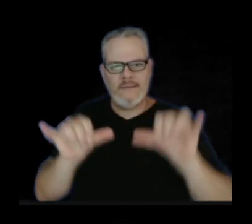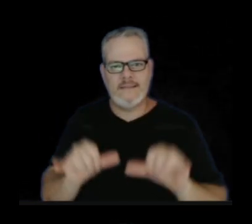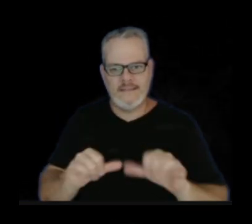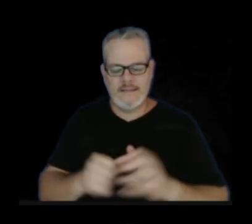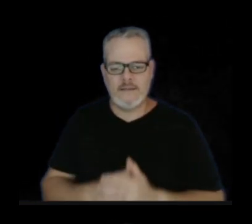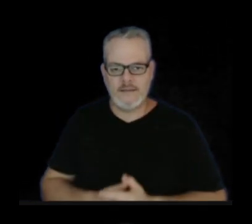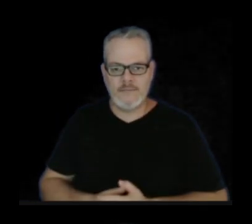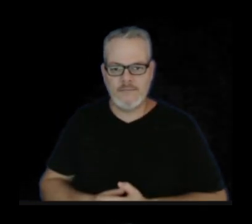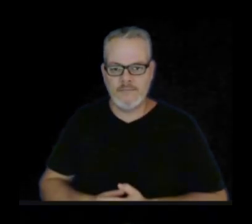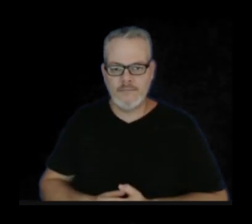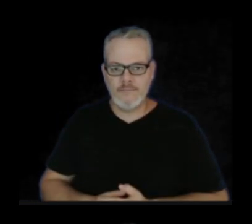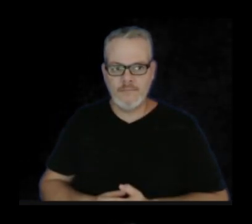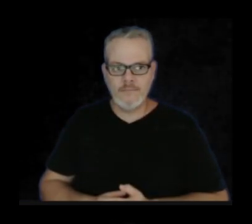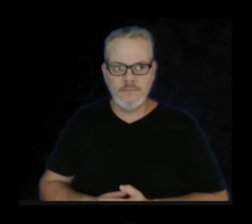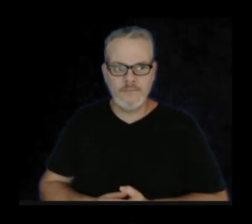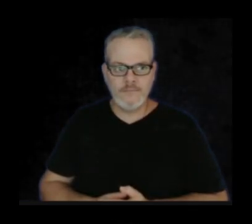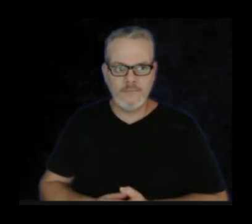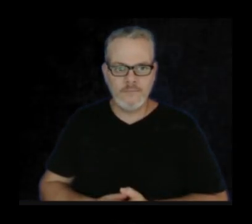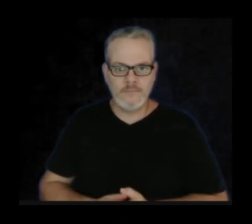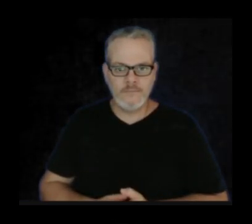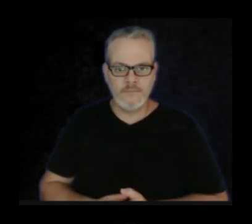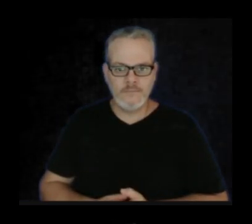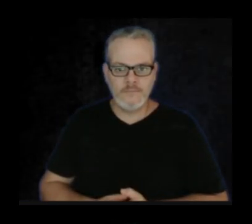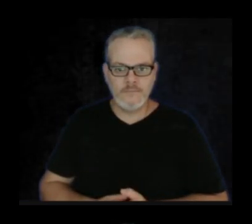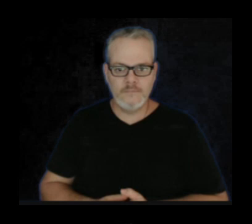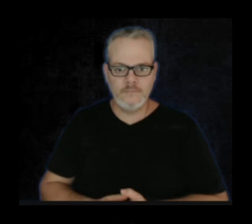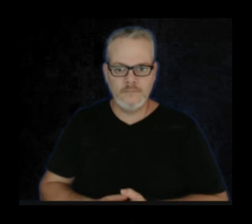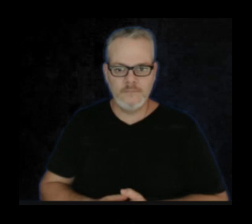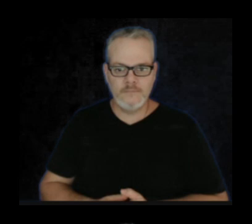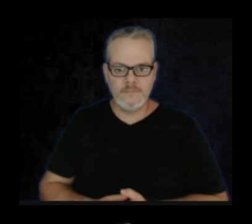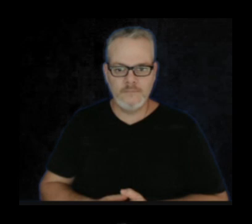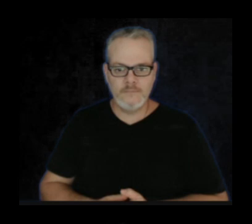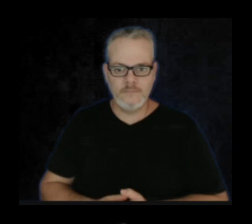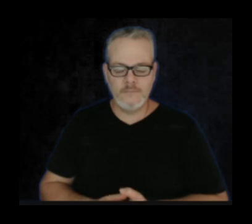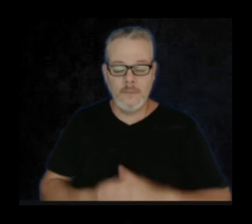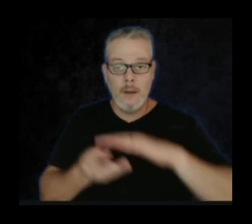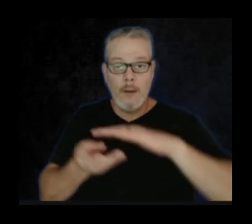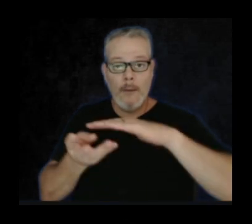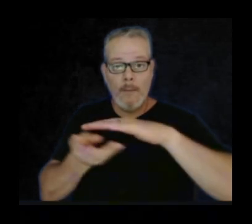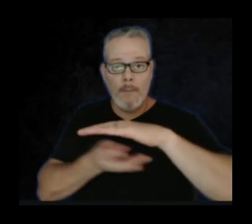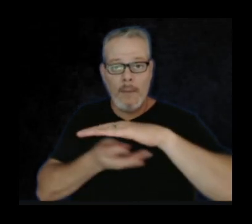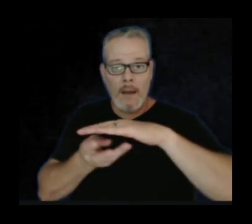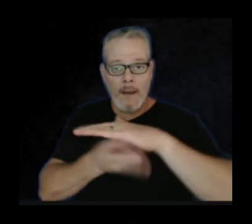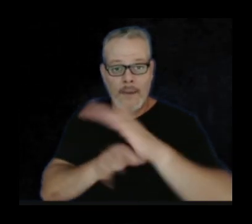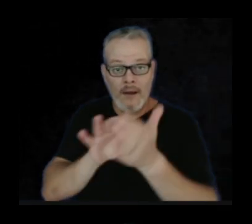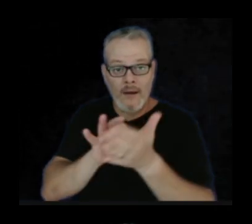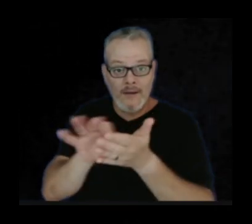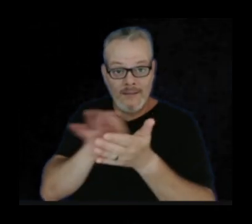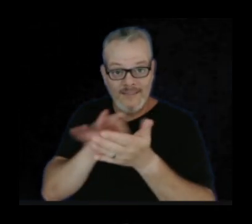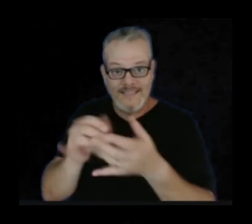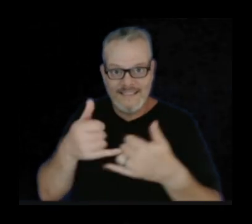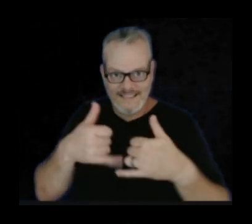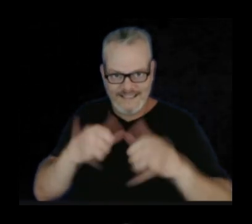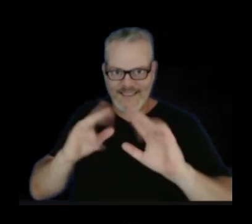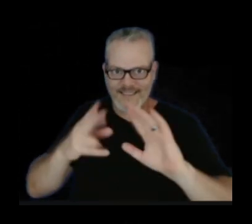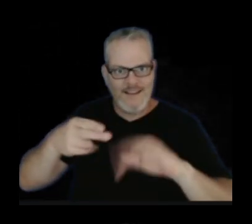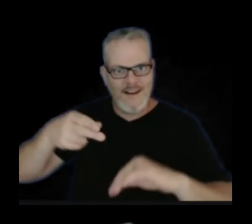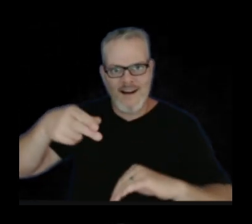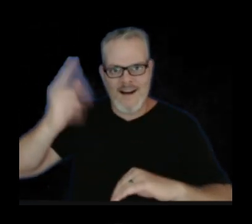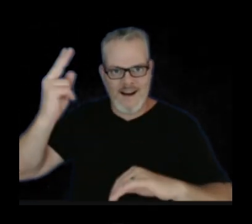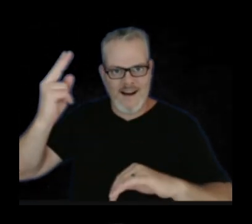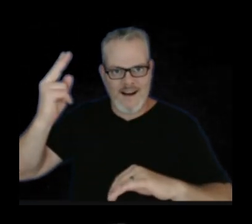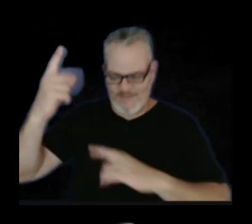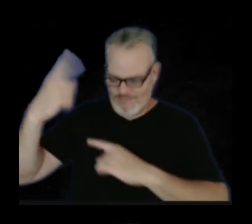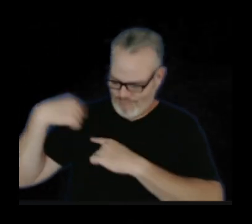happening, and we believe that the magma rate into Kīlauea still remains high, as it has over the last